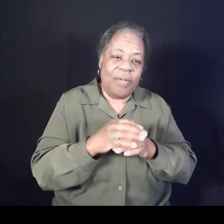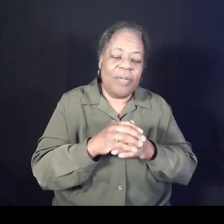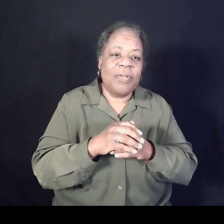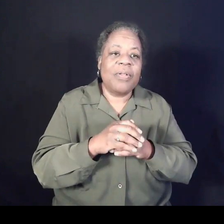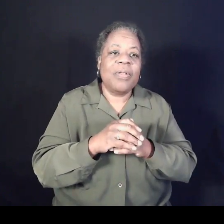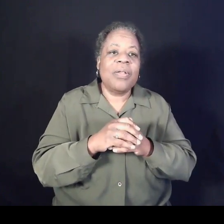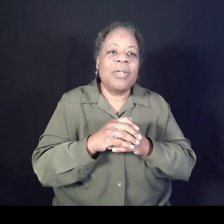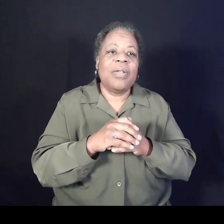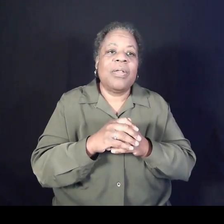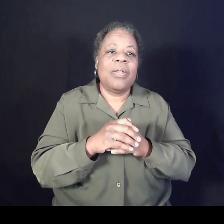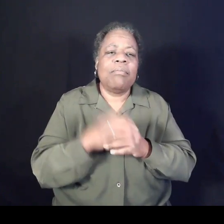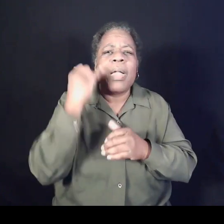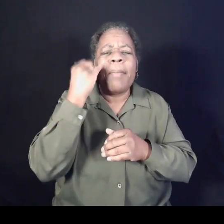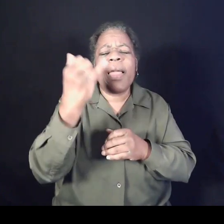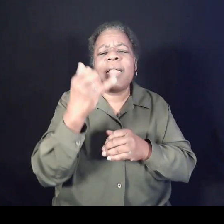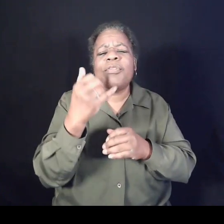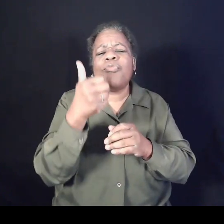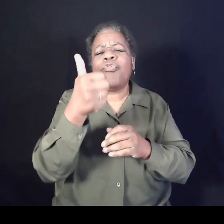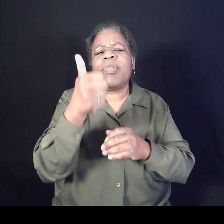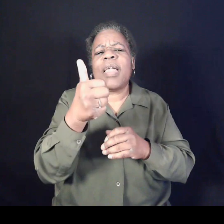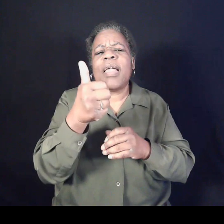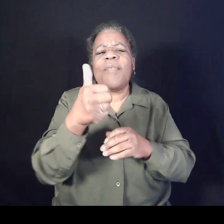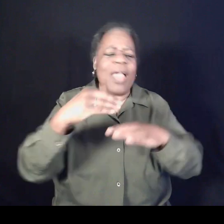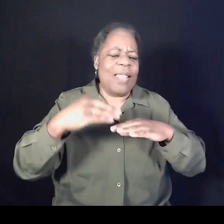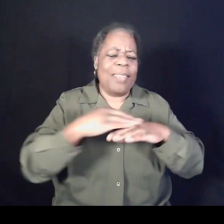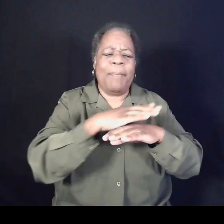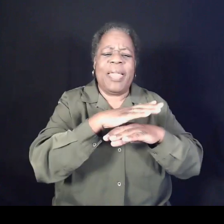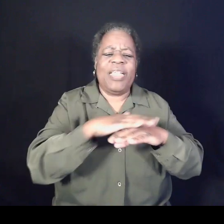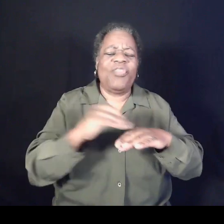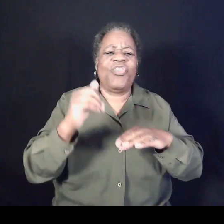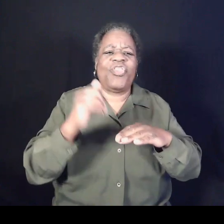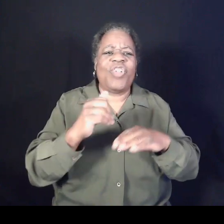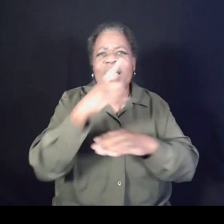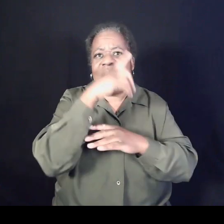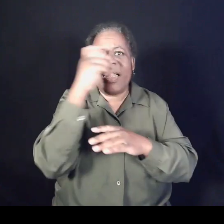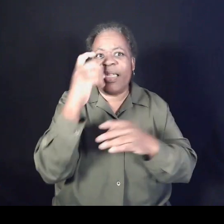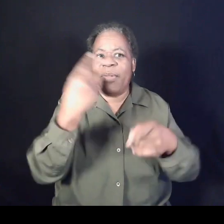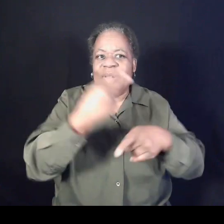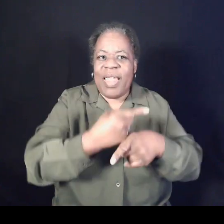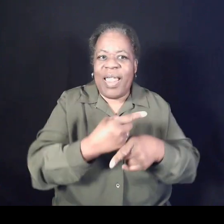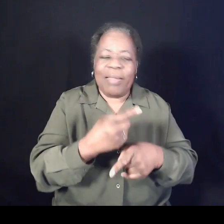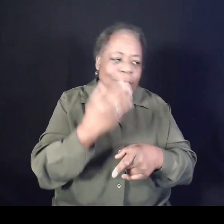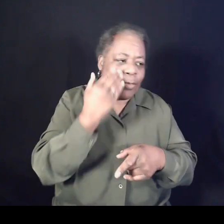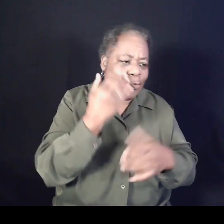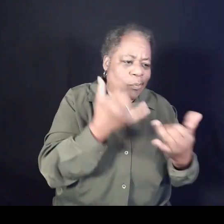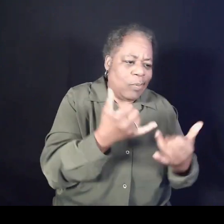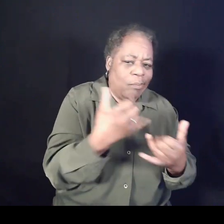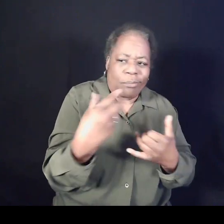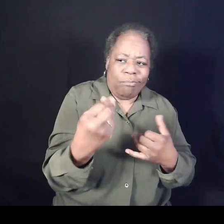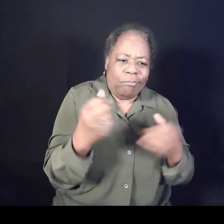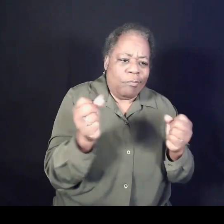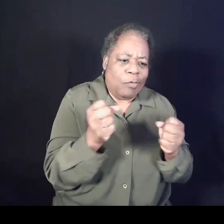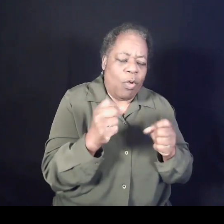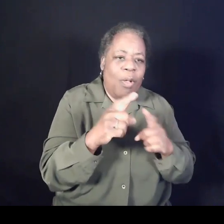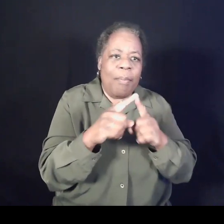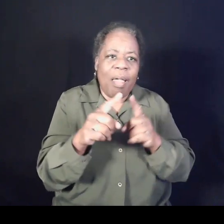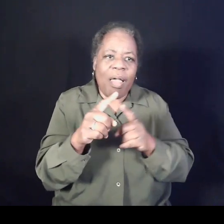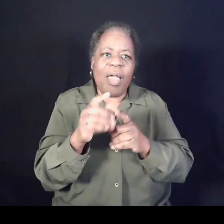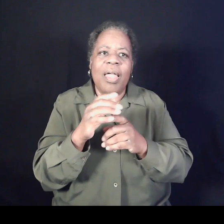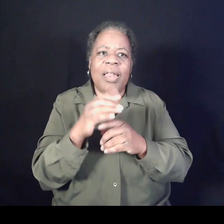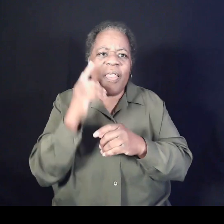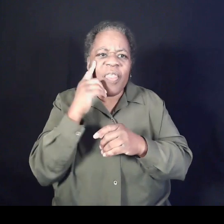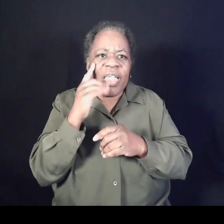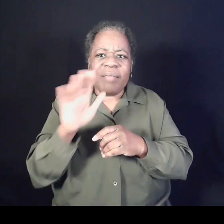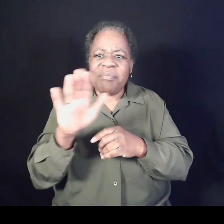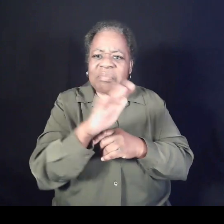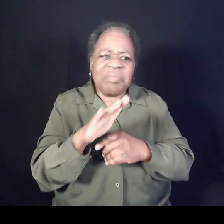Imagine yourself at the beach on a fine summer day. I know that's hard to do right now, but try. You and your gang are